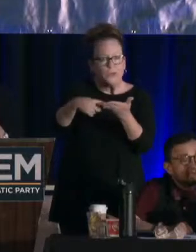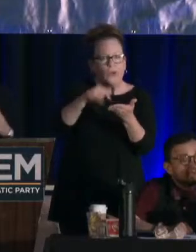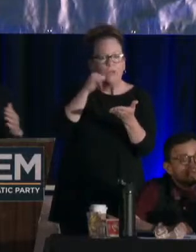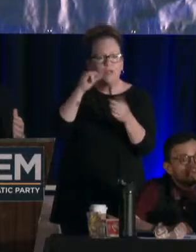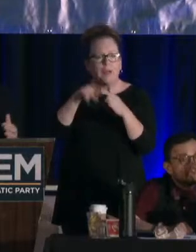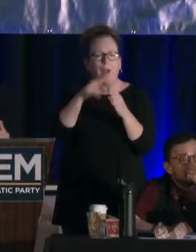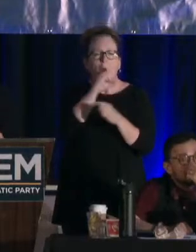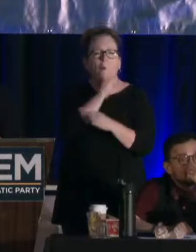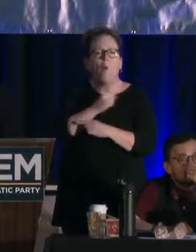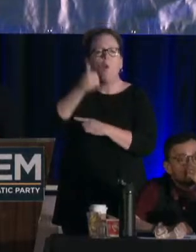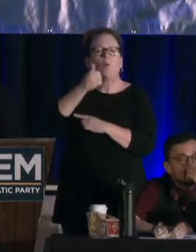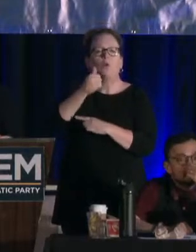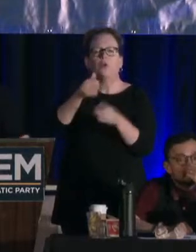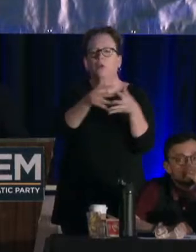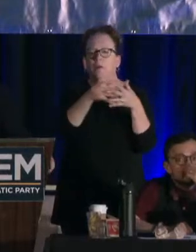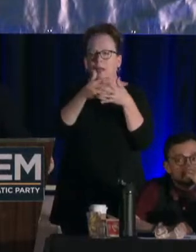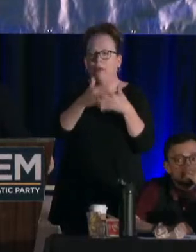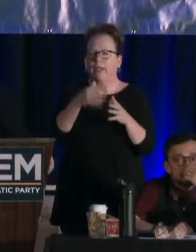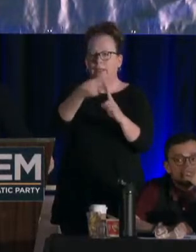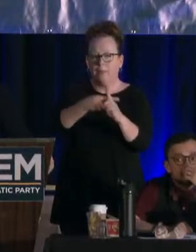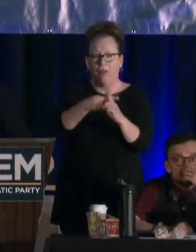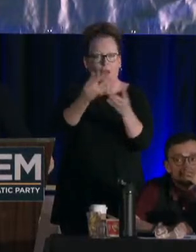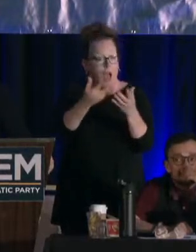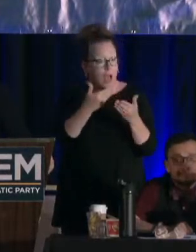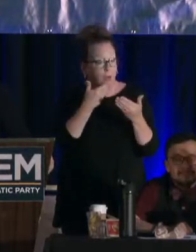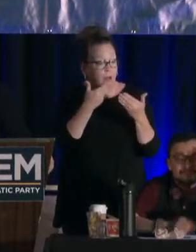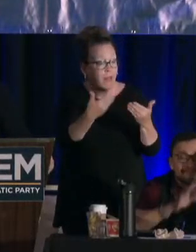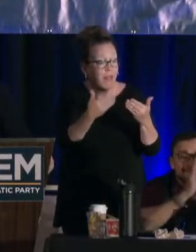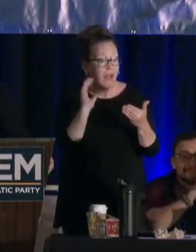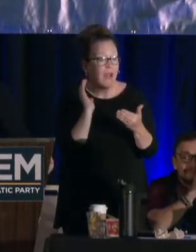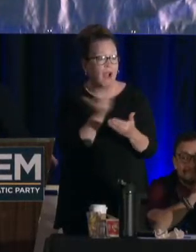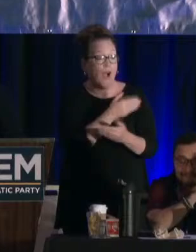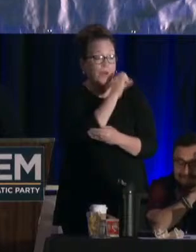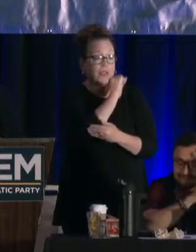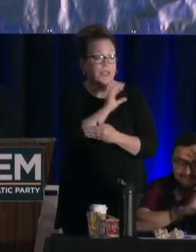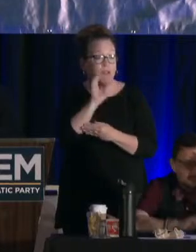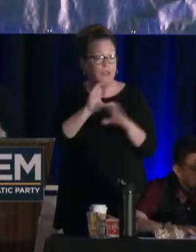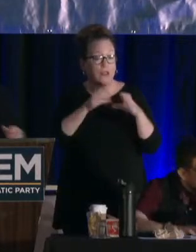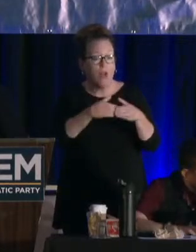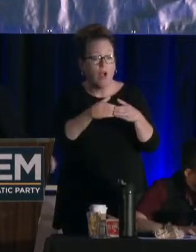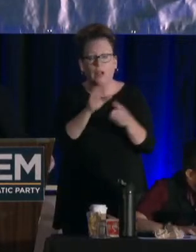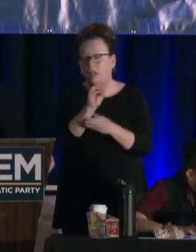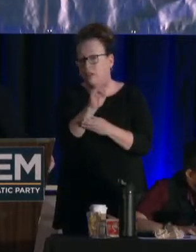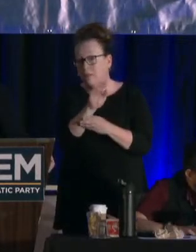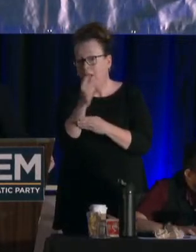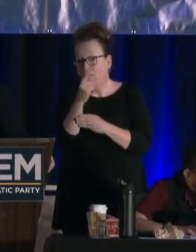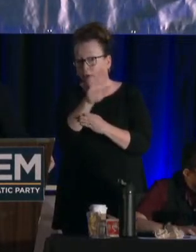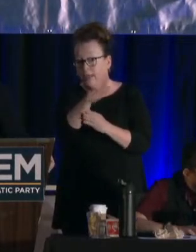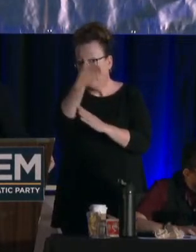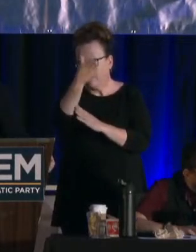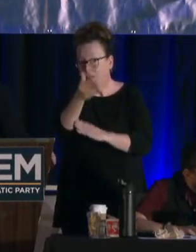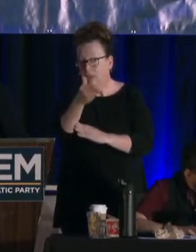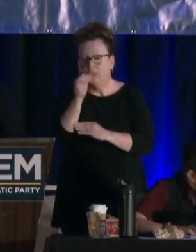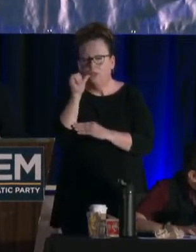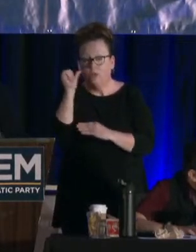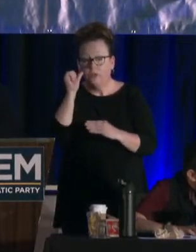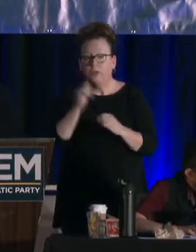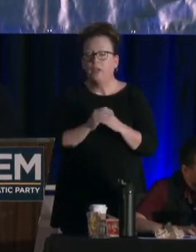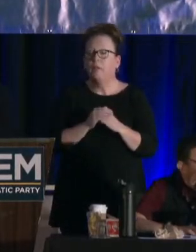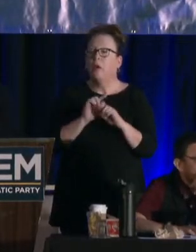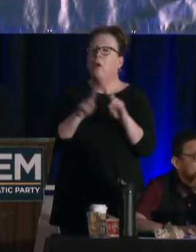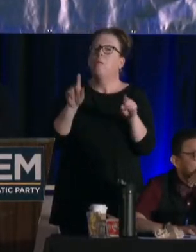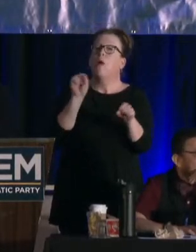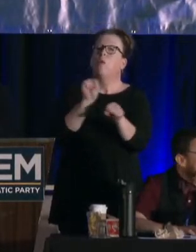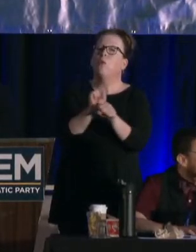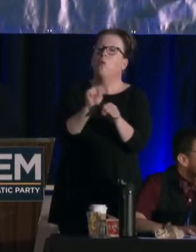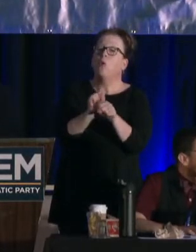Older Americans Month, and I want to thank our Senior Caucus Chair, Mike Fowler, for his presentation. But the